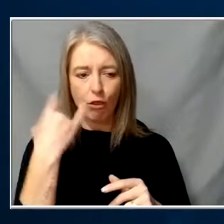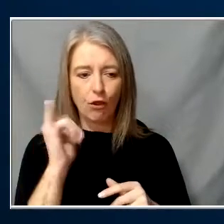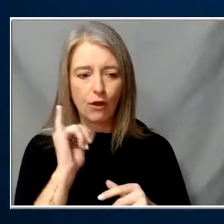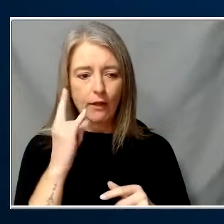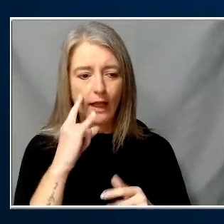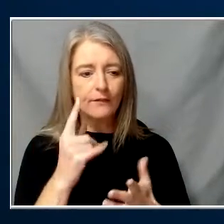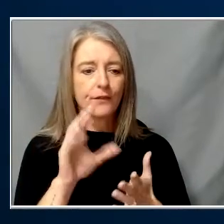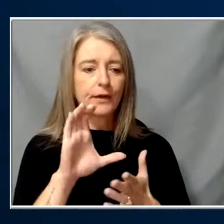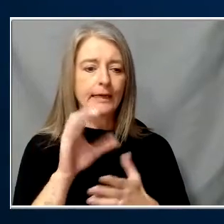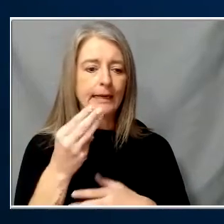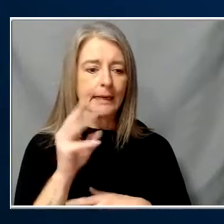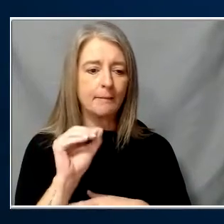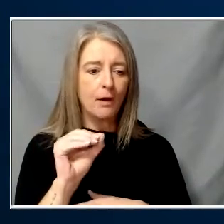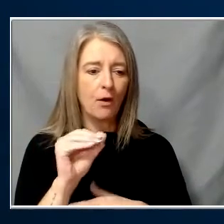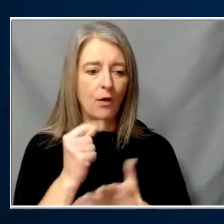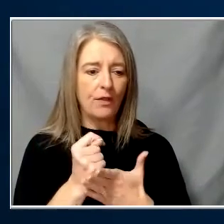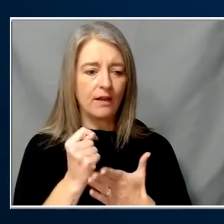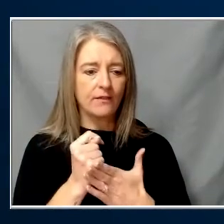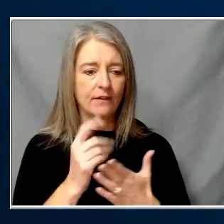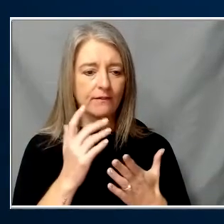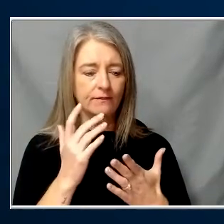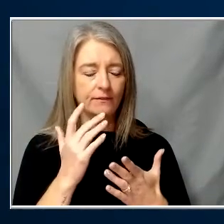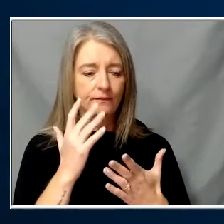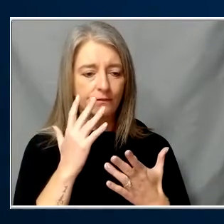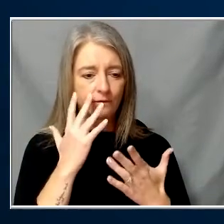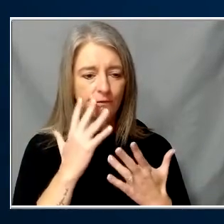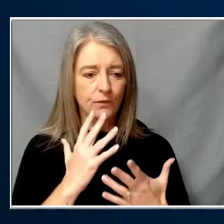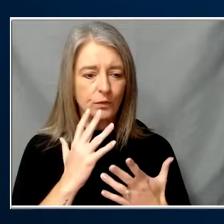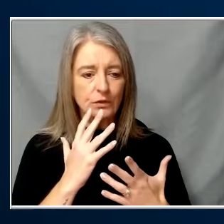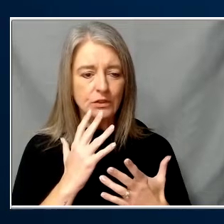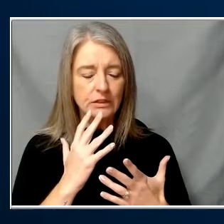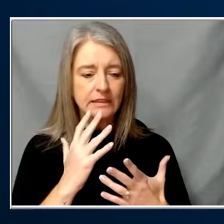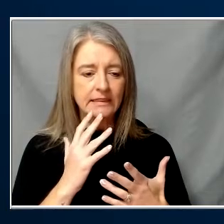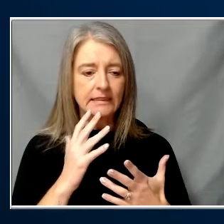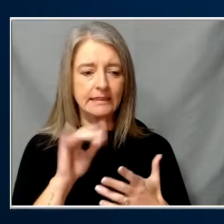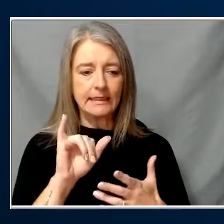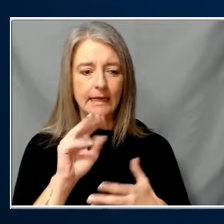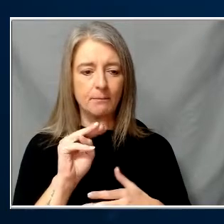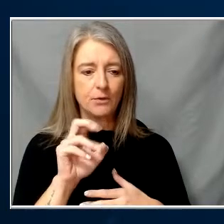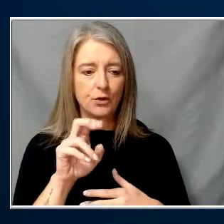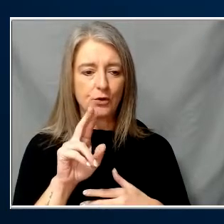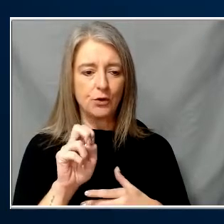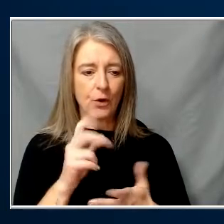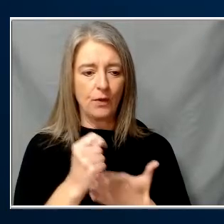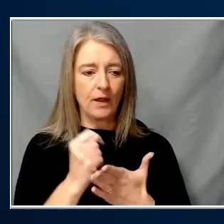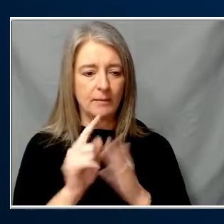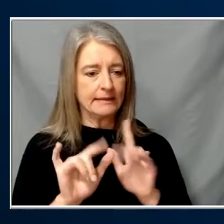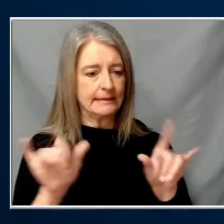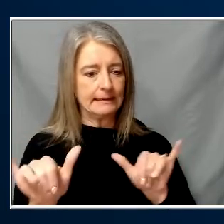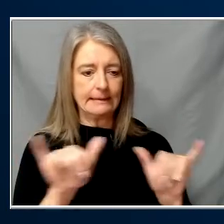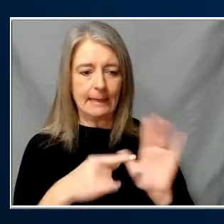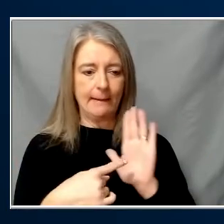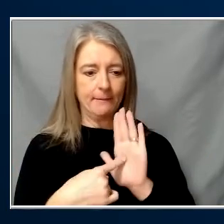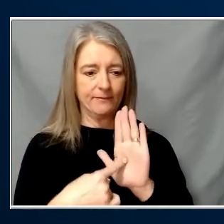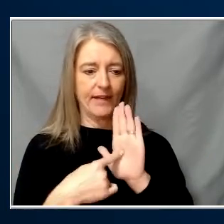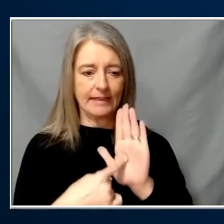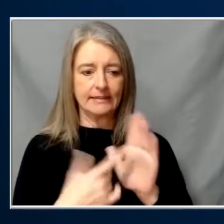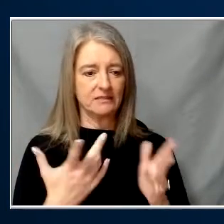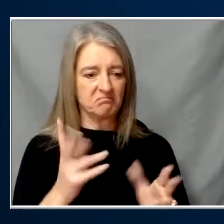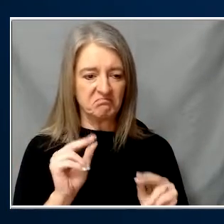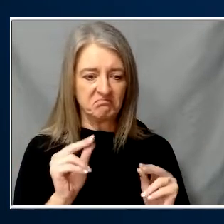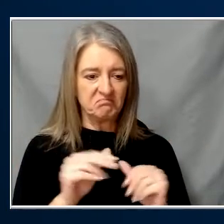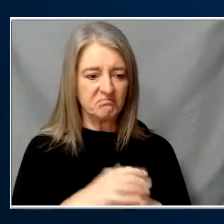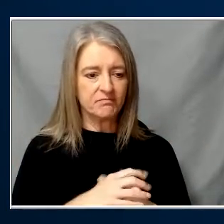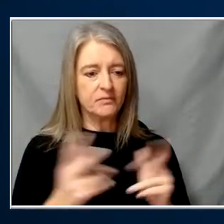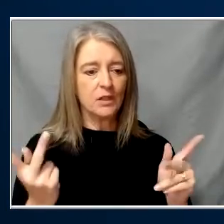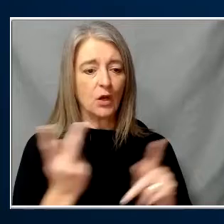and unfortunately, with immunotherapy, I didn't have those same side effects. So I think the worst things that